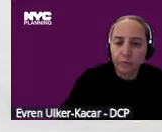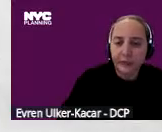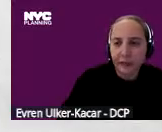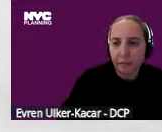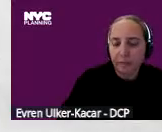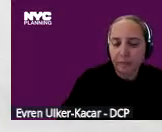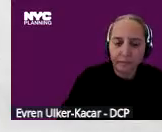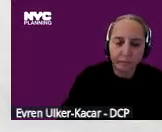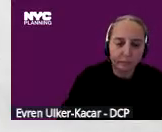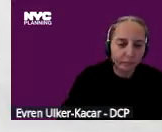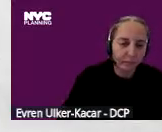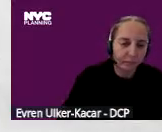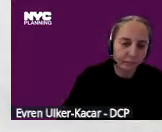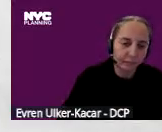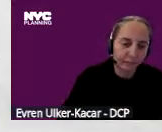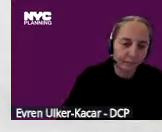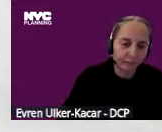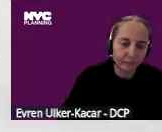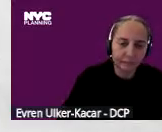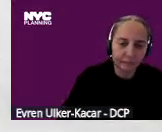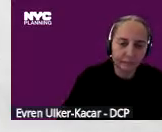2:02 p.m.